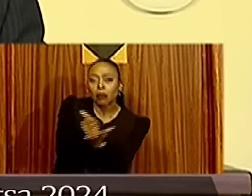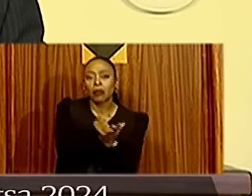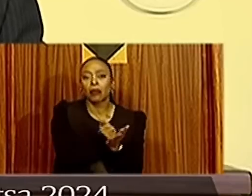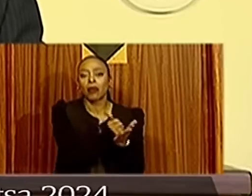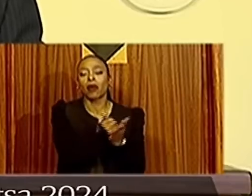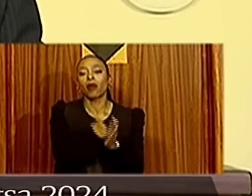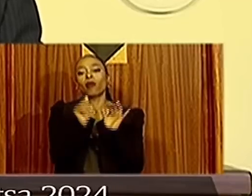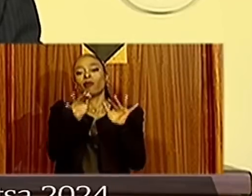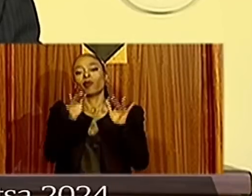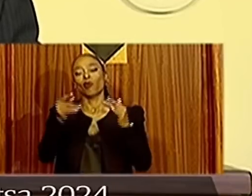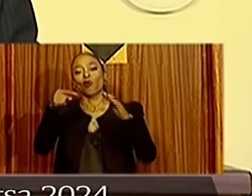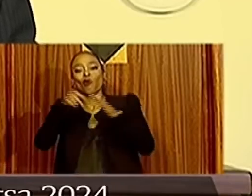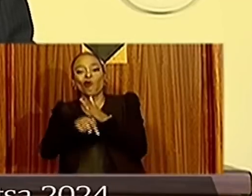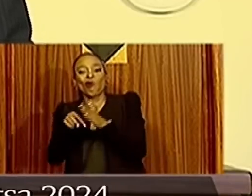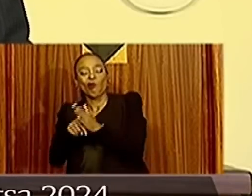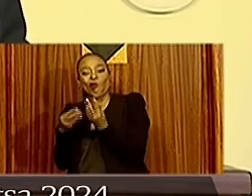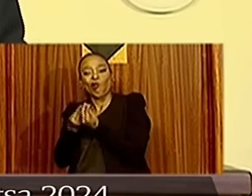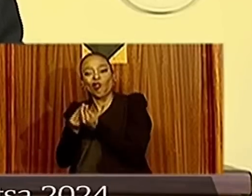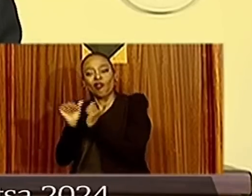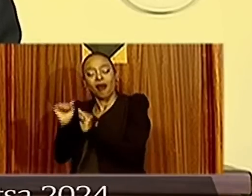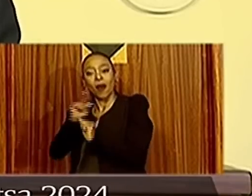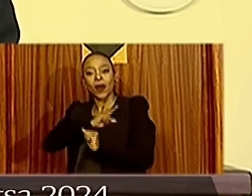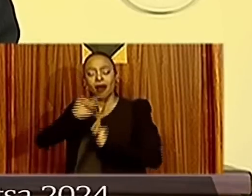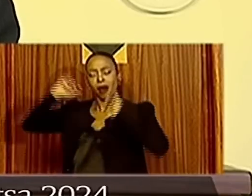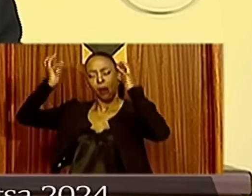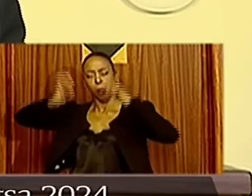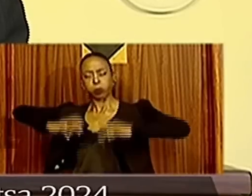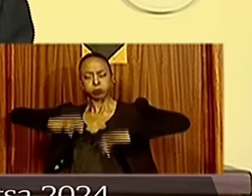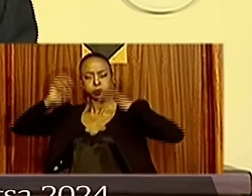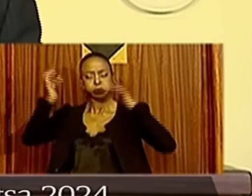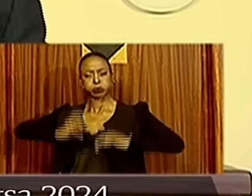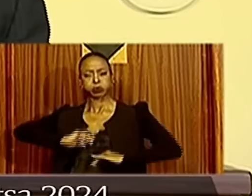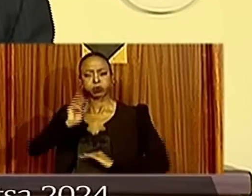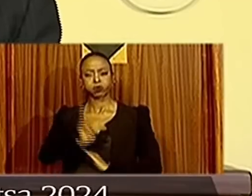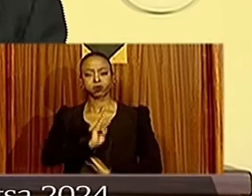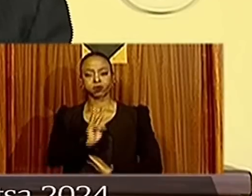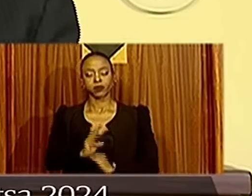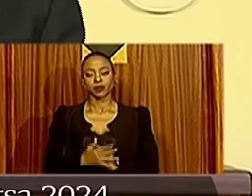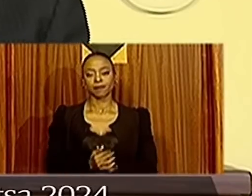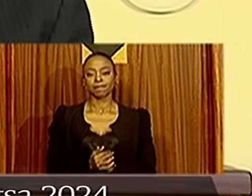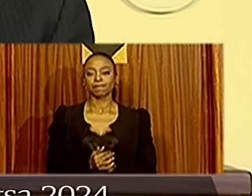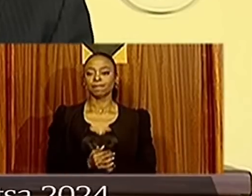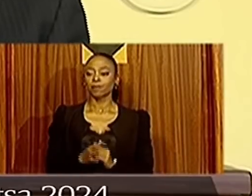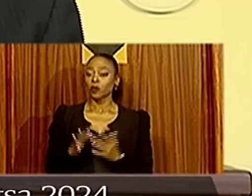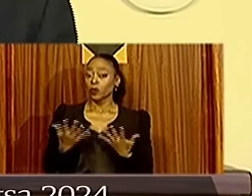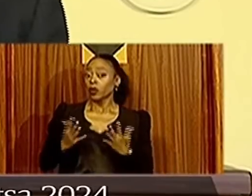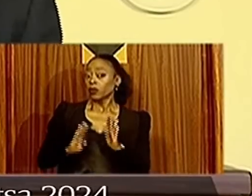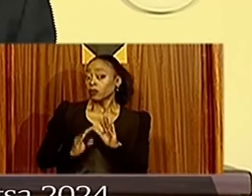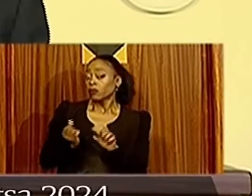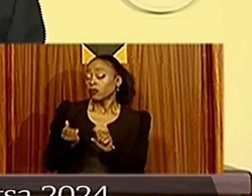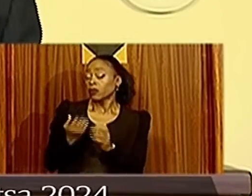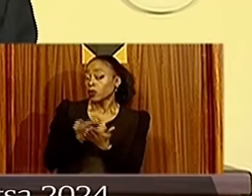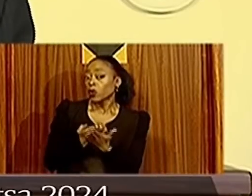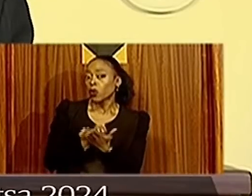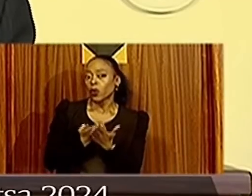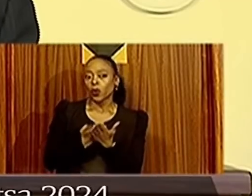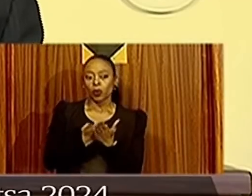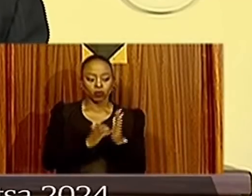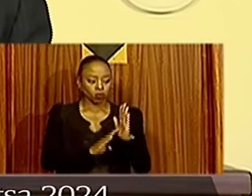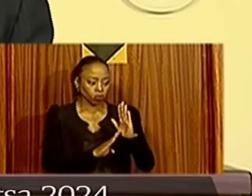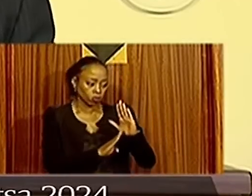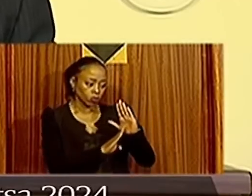them rebuild their lives. And as we worked to rebuild our economy,